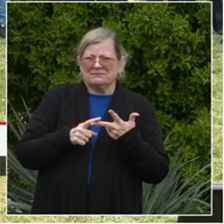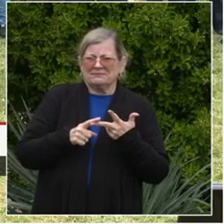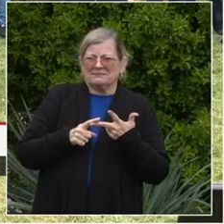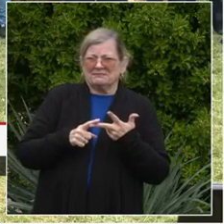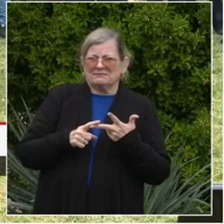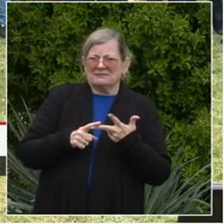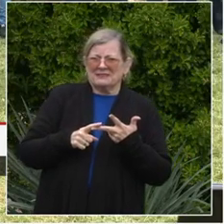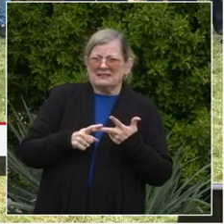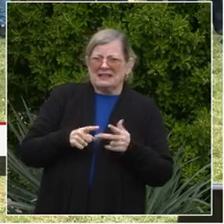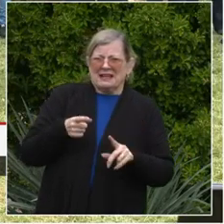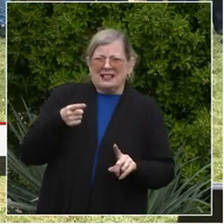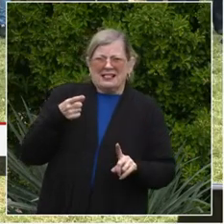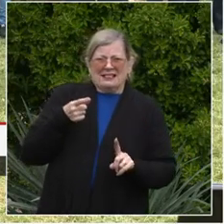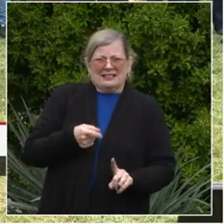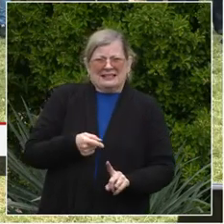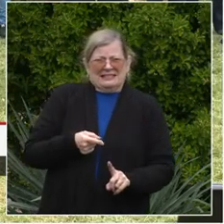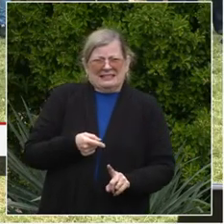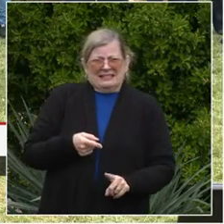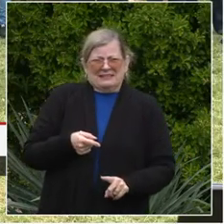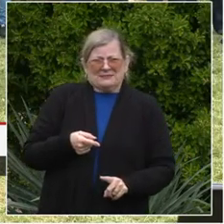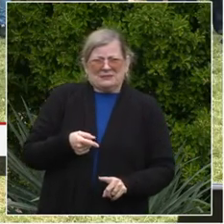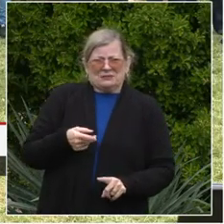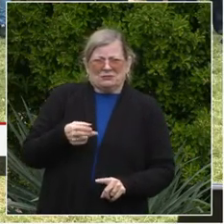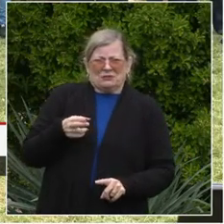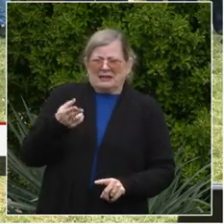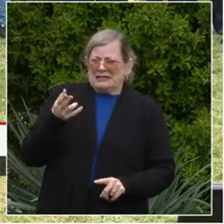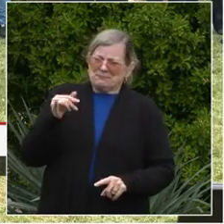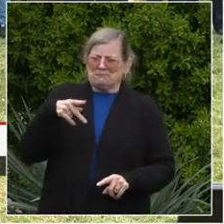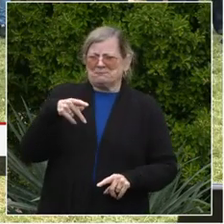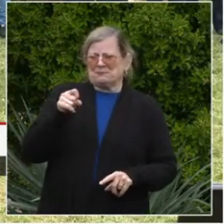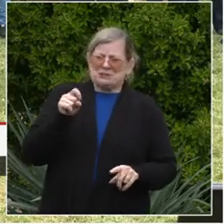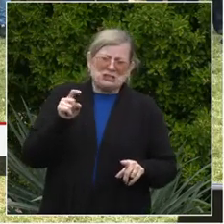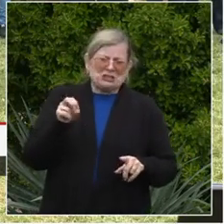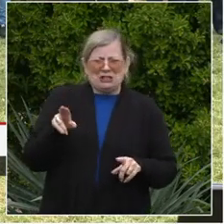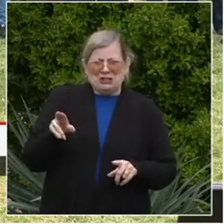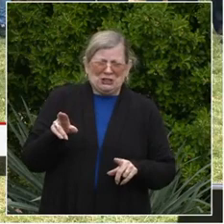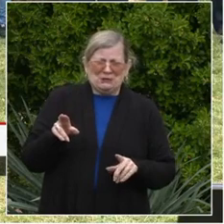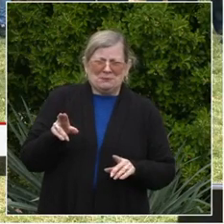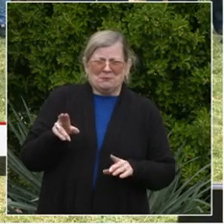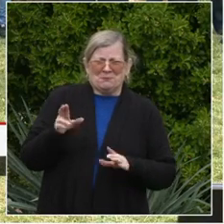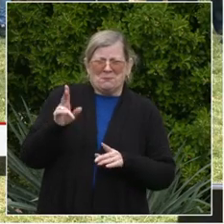this is sort of, a hipster park with, a lot of